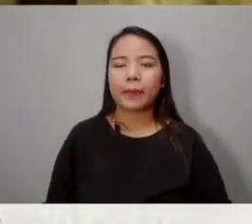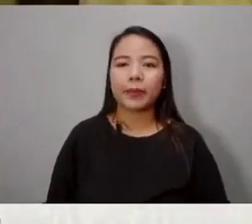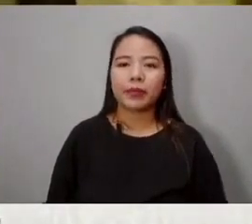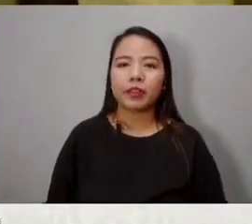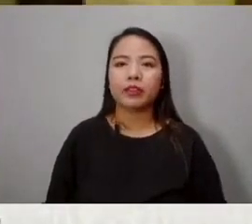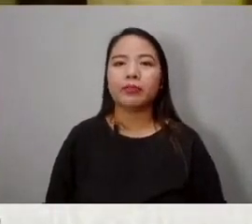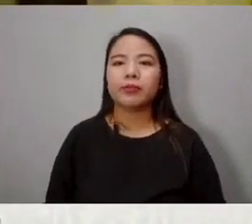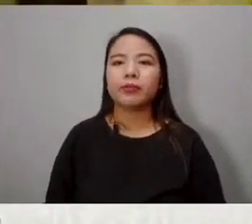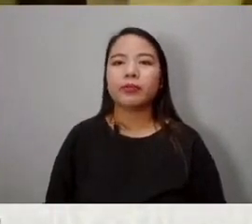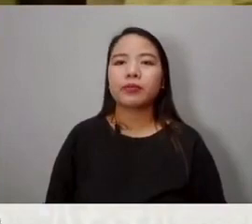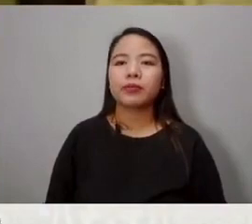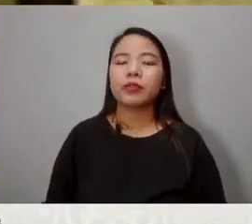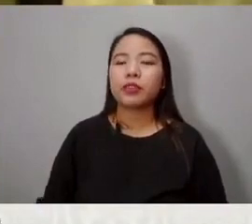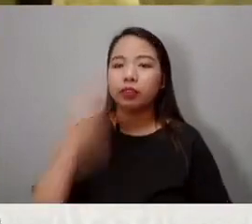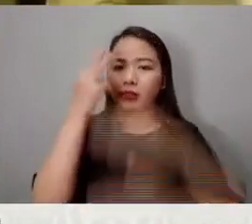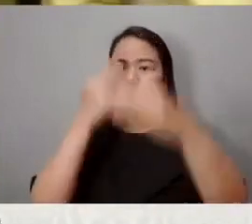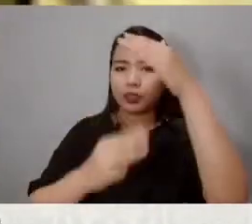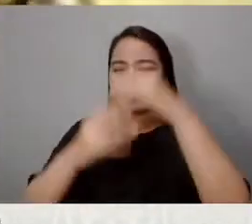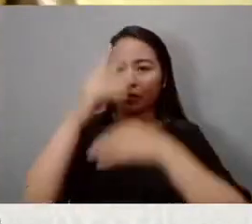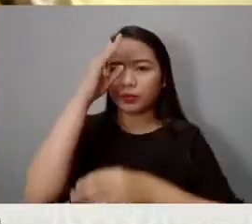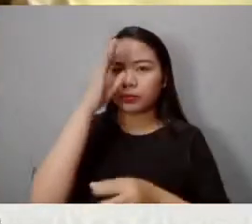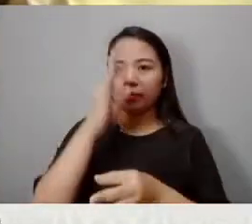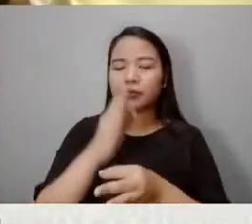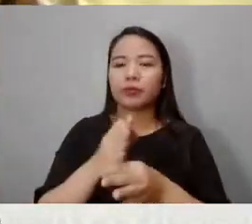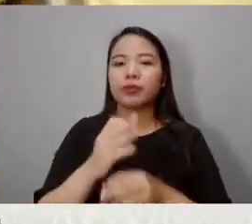The mystery of faith.